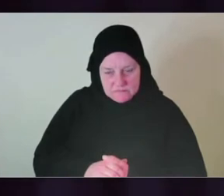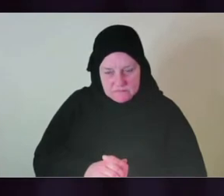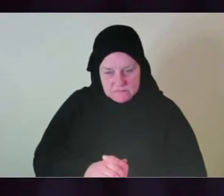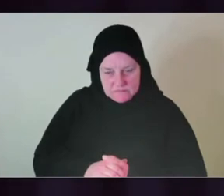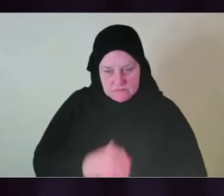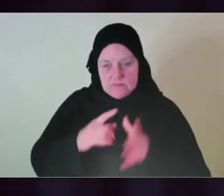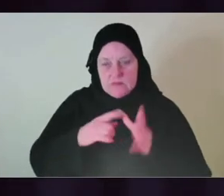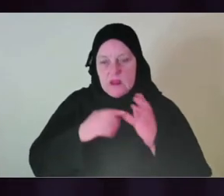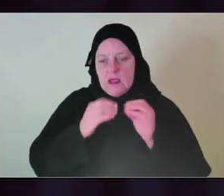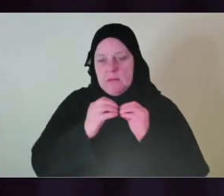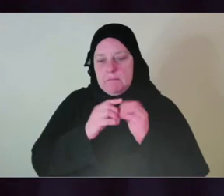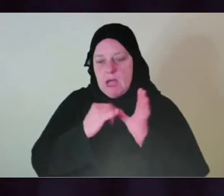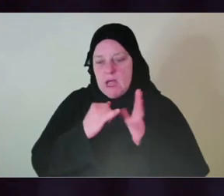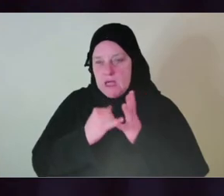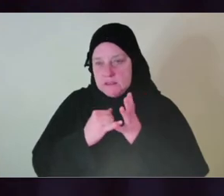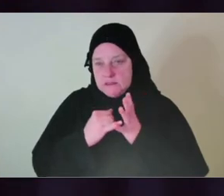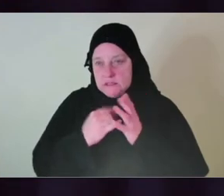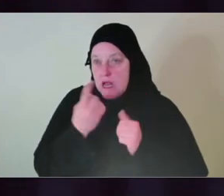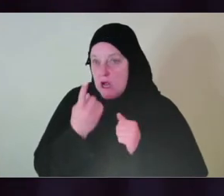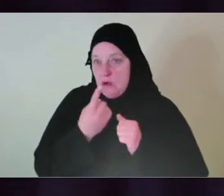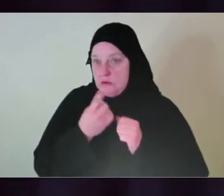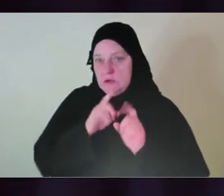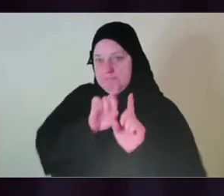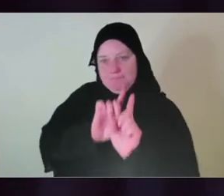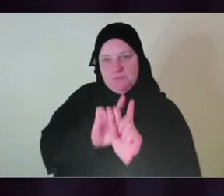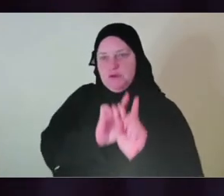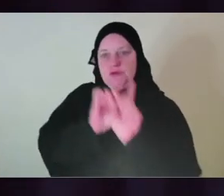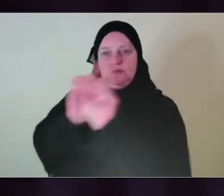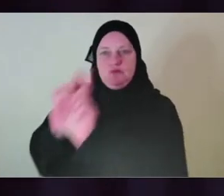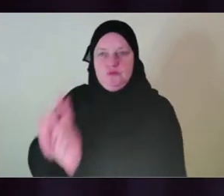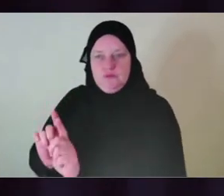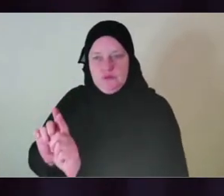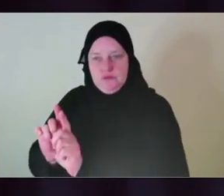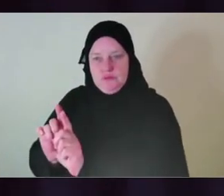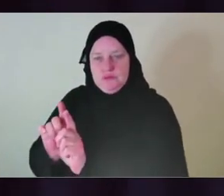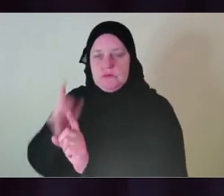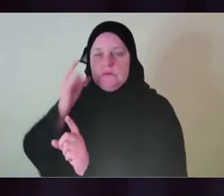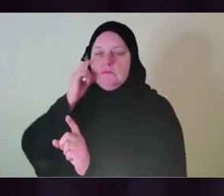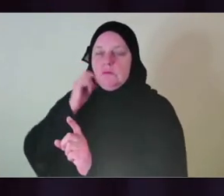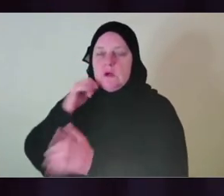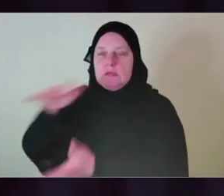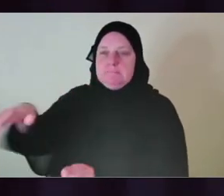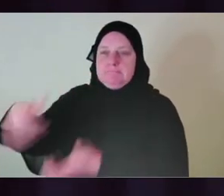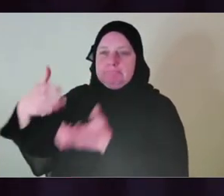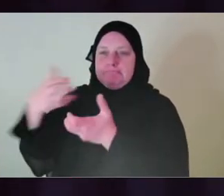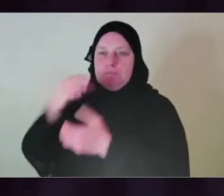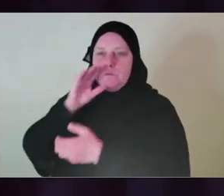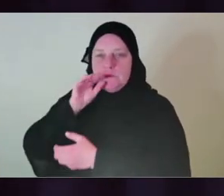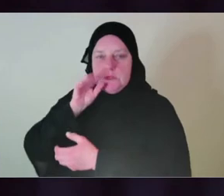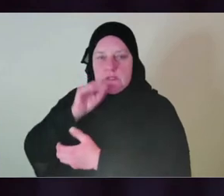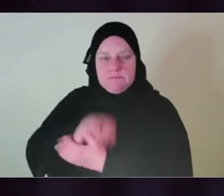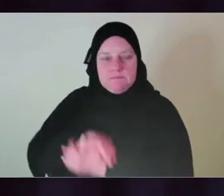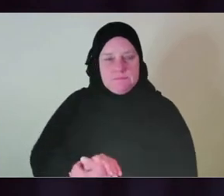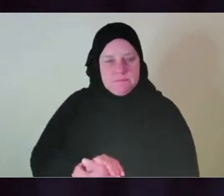alone. So Imam al-Husayn, along with his brother Abu al-Fadl